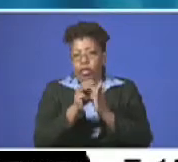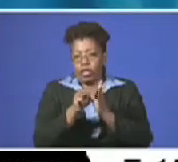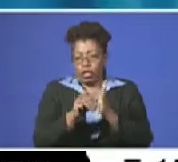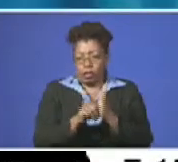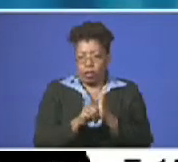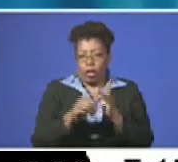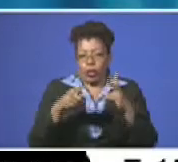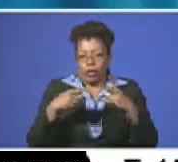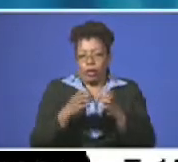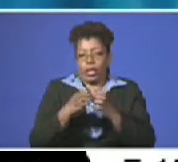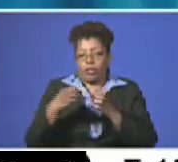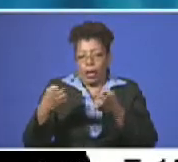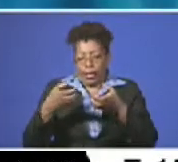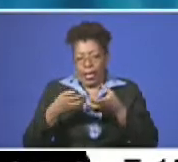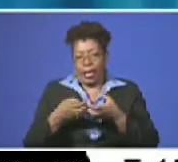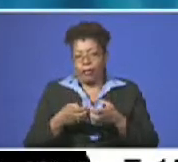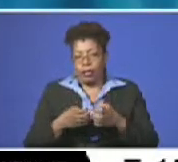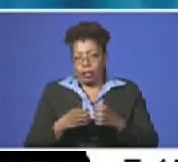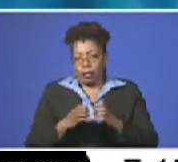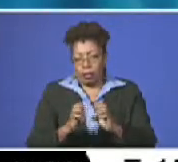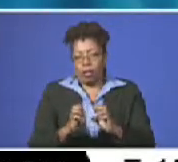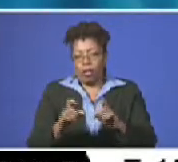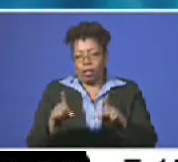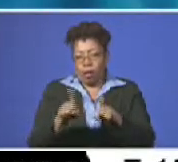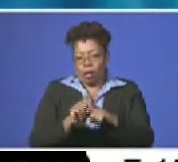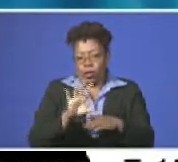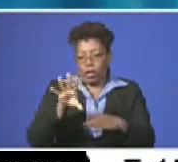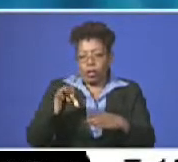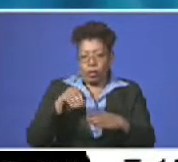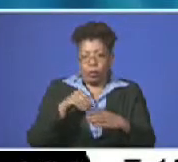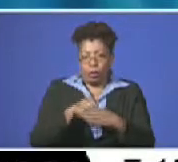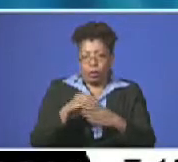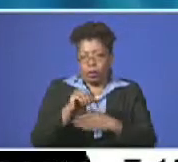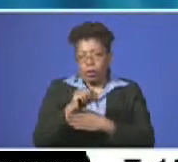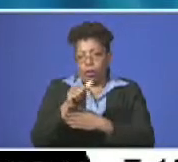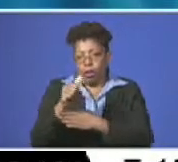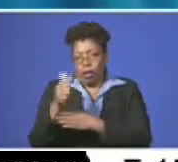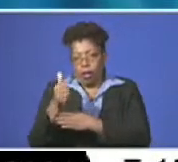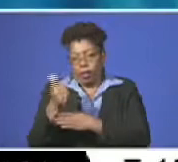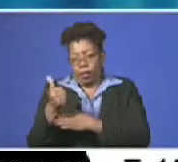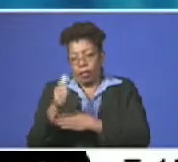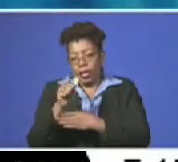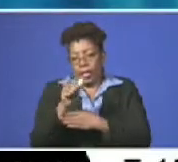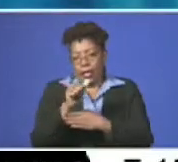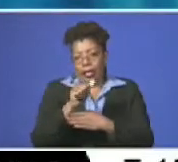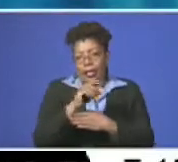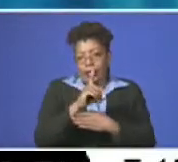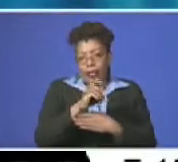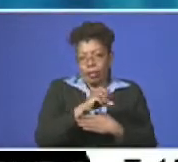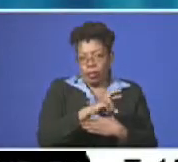we must expand our efforts to also include other forms of ADR.